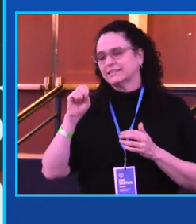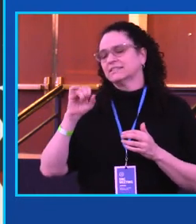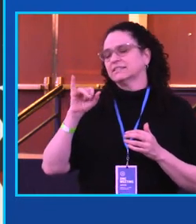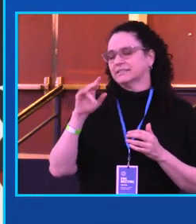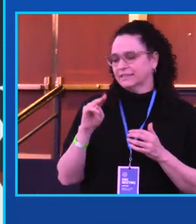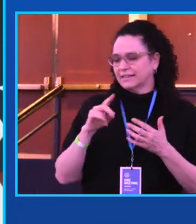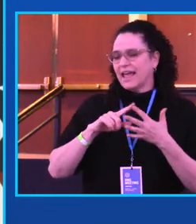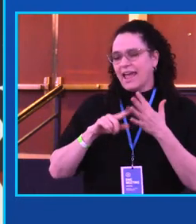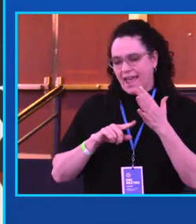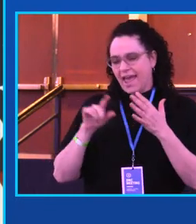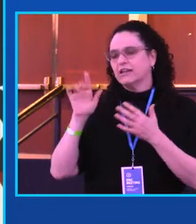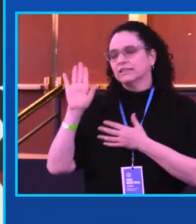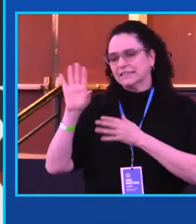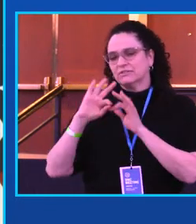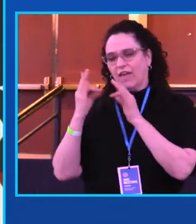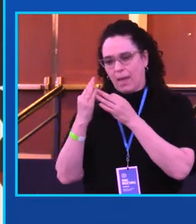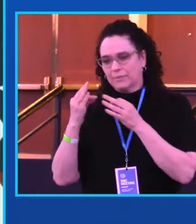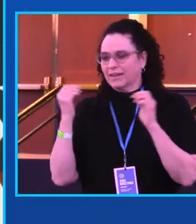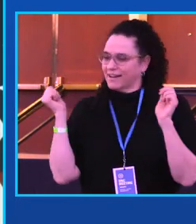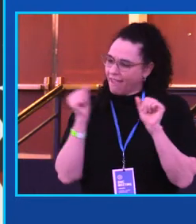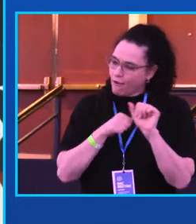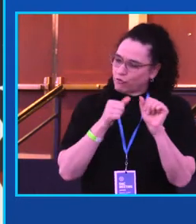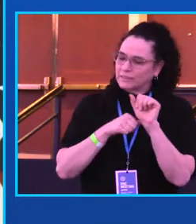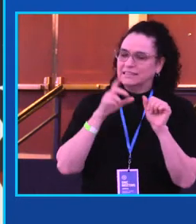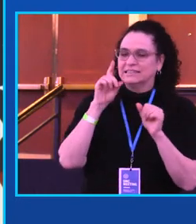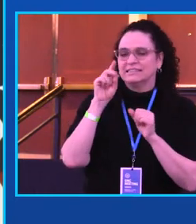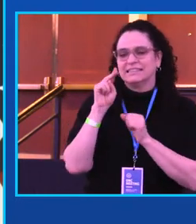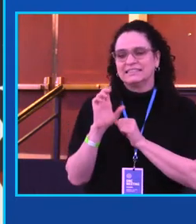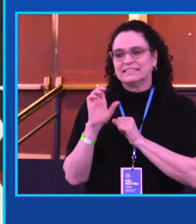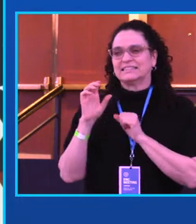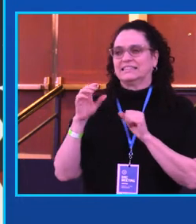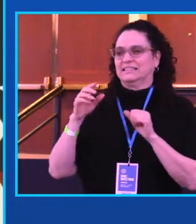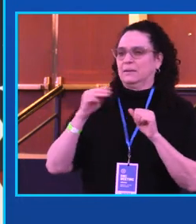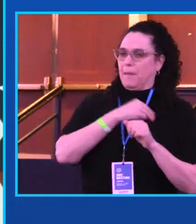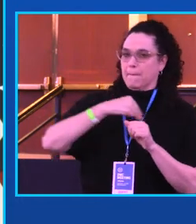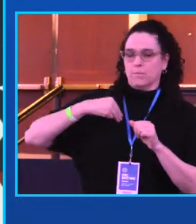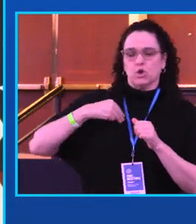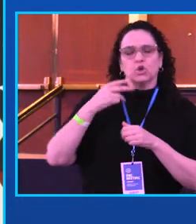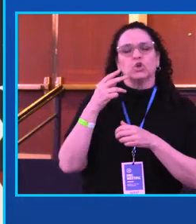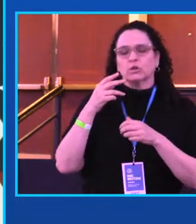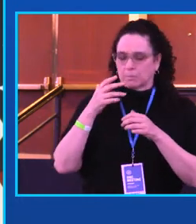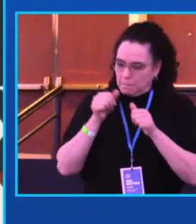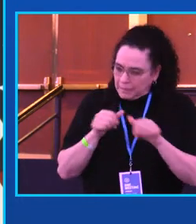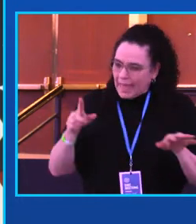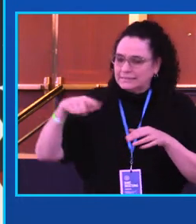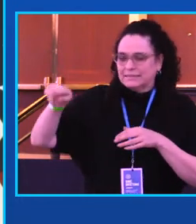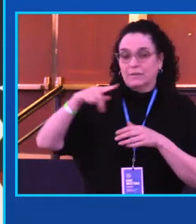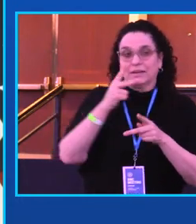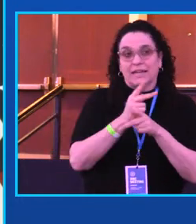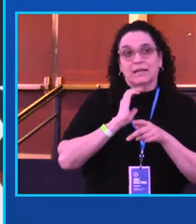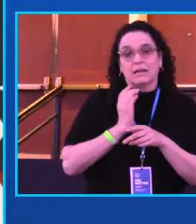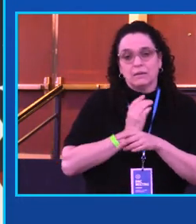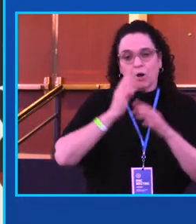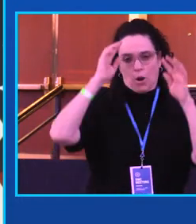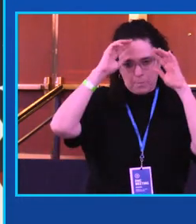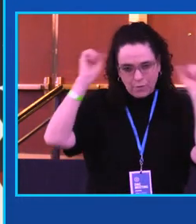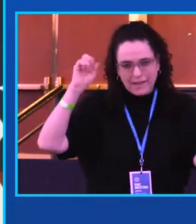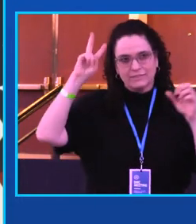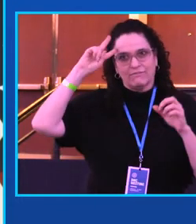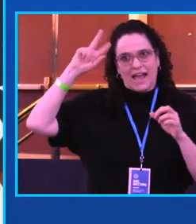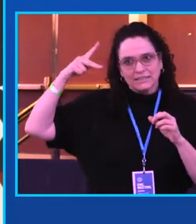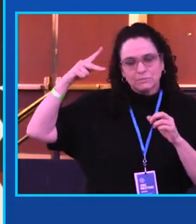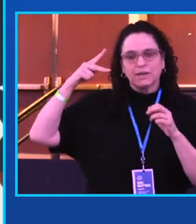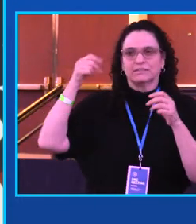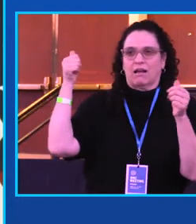committee, and every DNC member. Keep our President Joseph Biden and Vice President Kamala Harris in